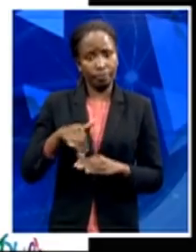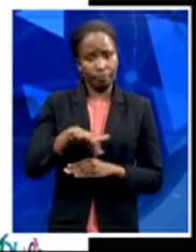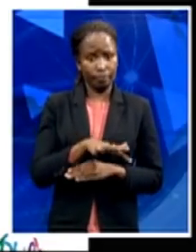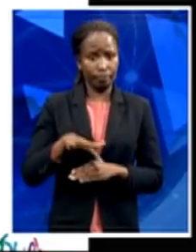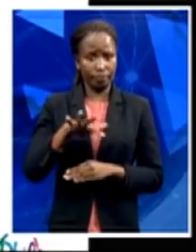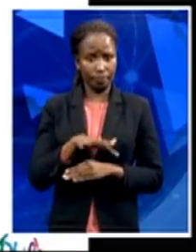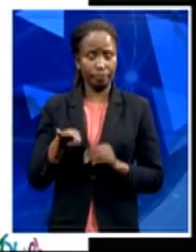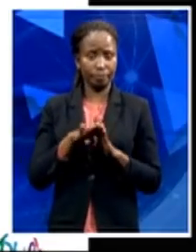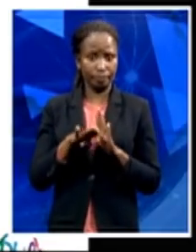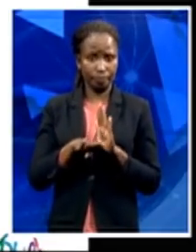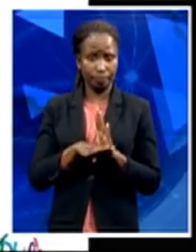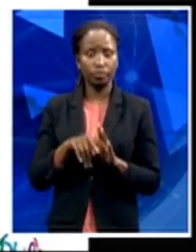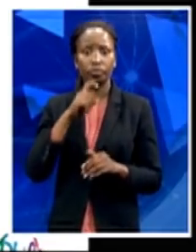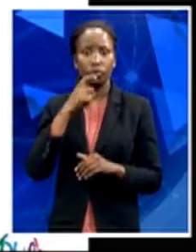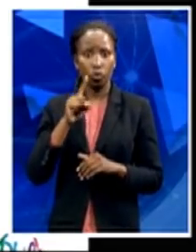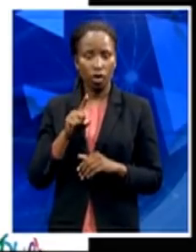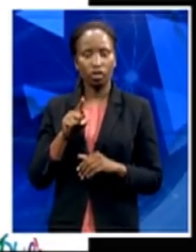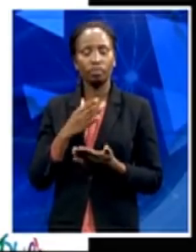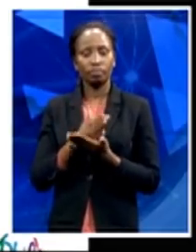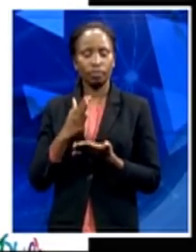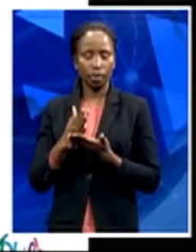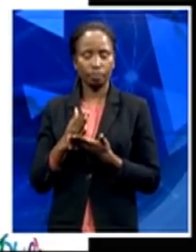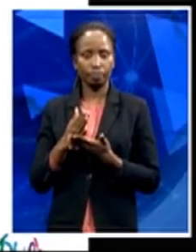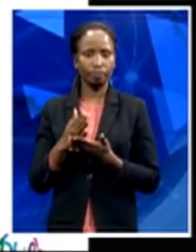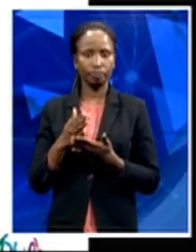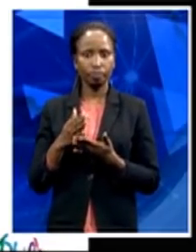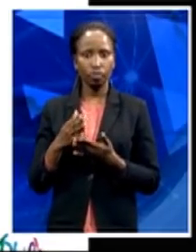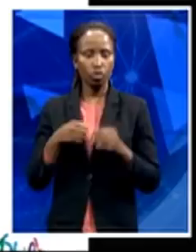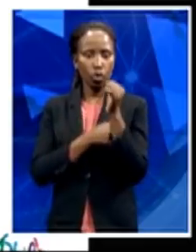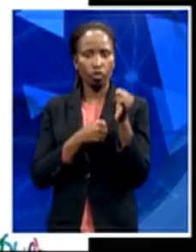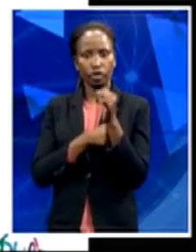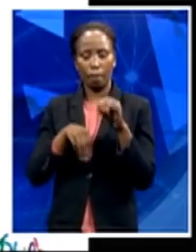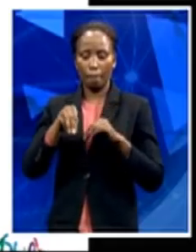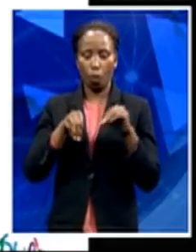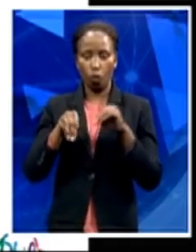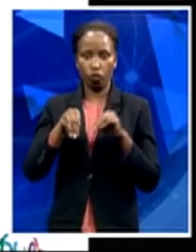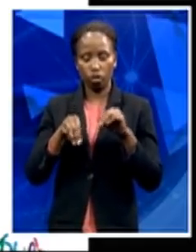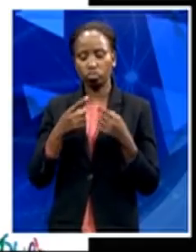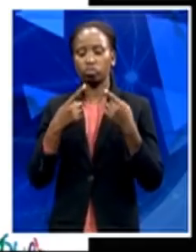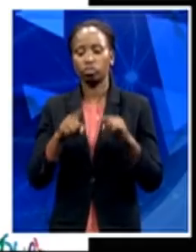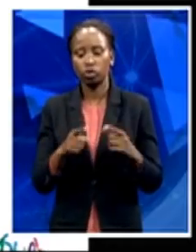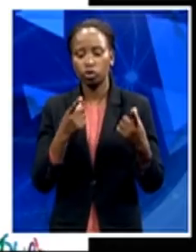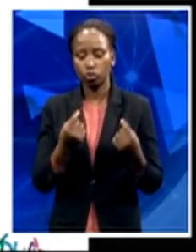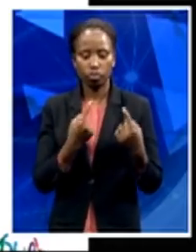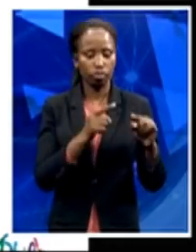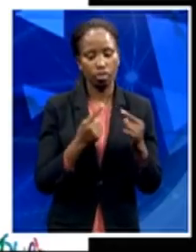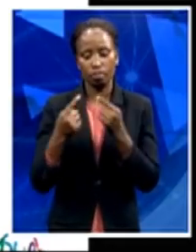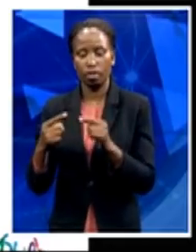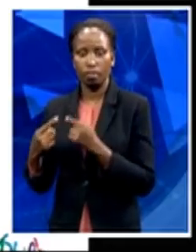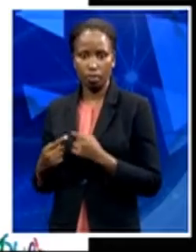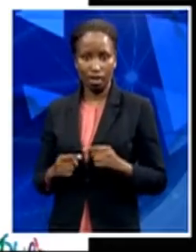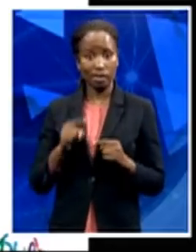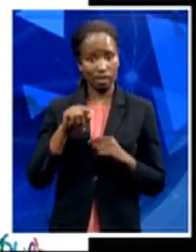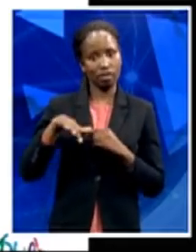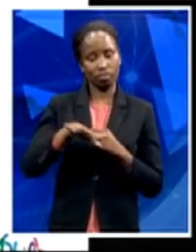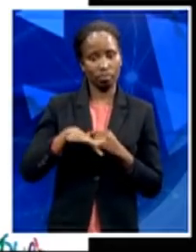units, referrals to fixed sites, and these sites are currently being finalized, and registration and permitting